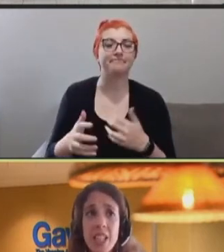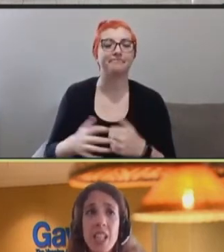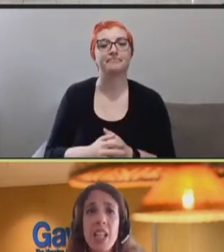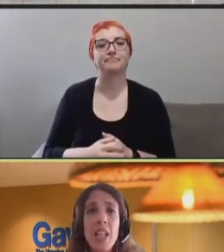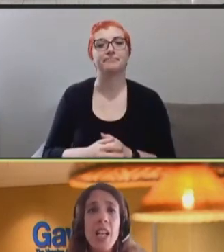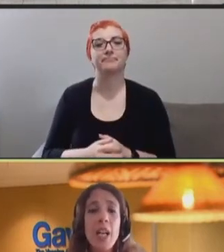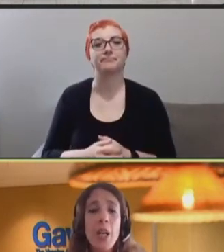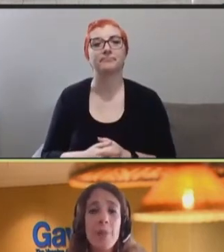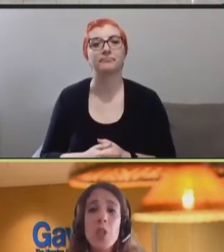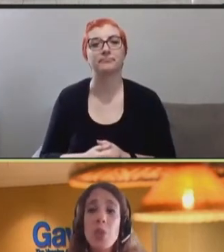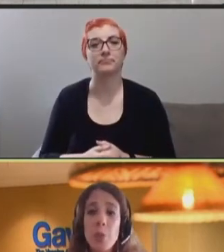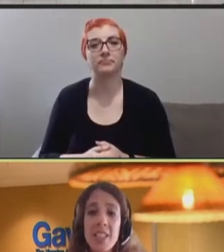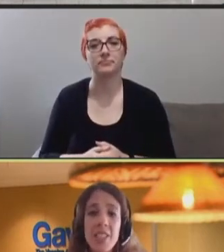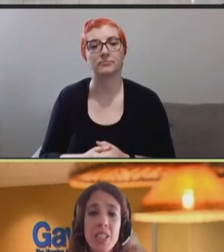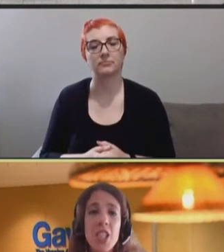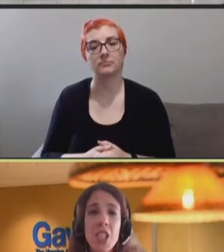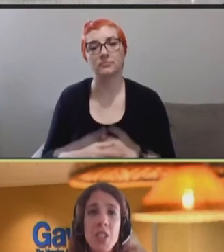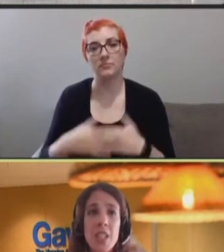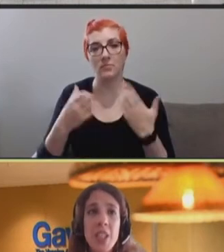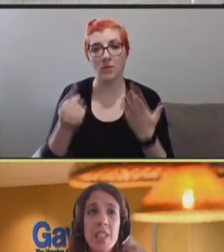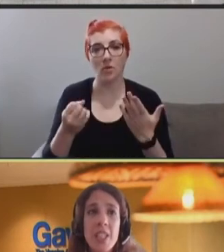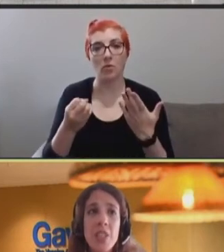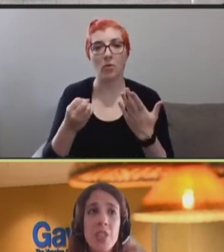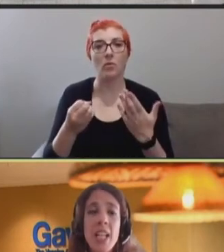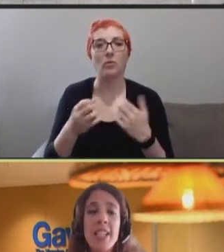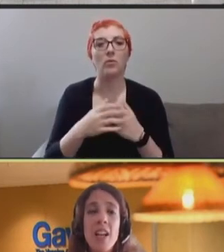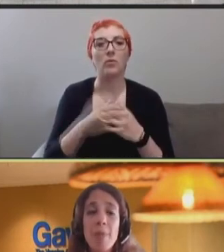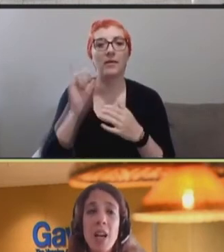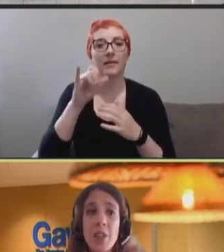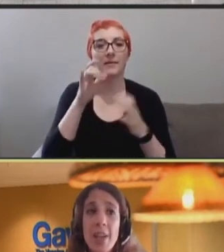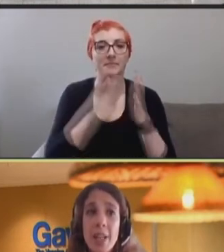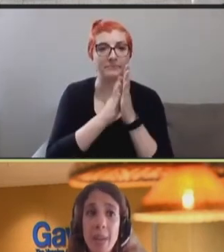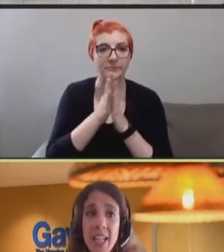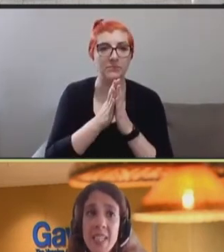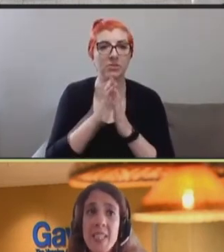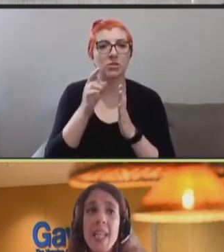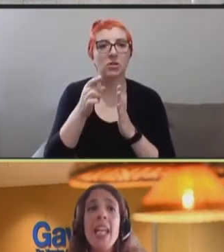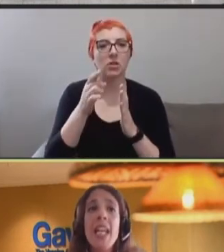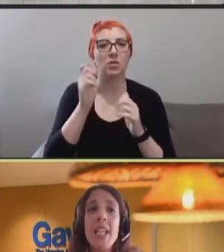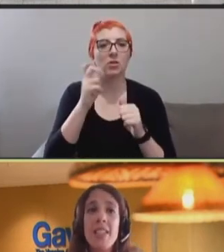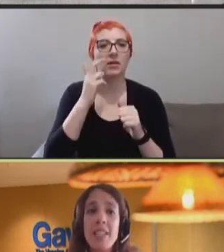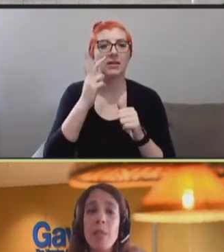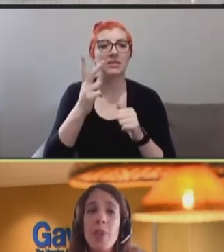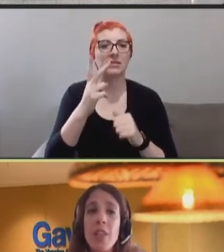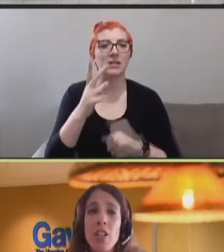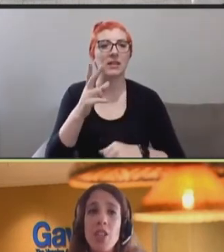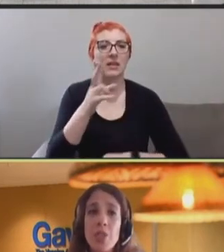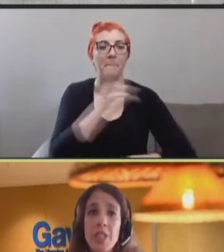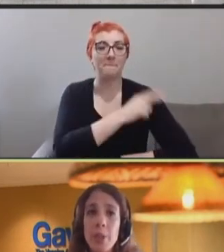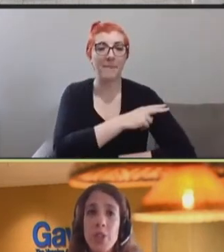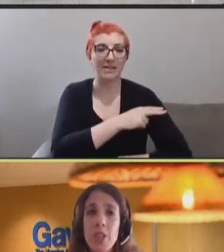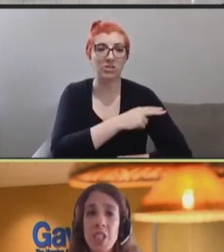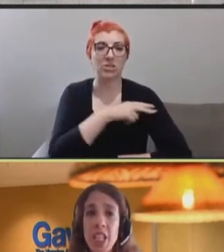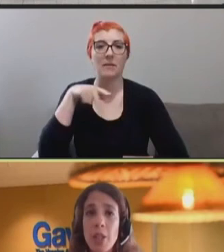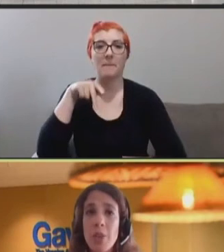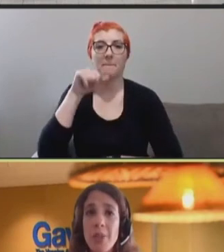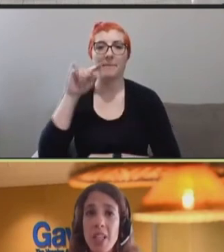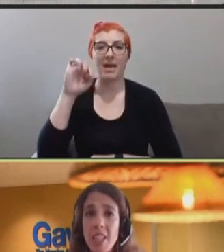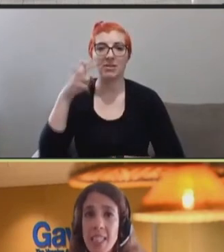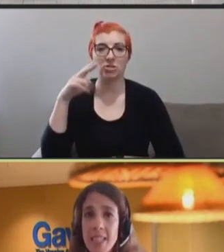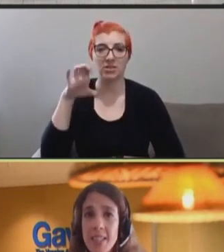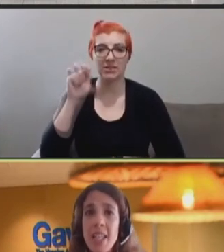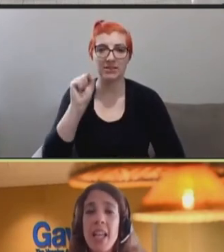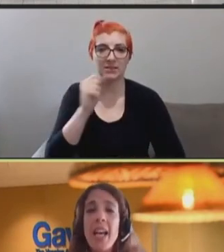security. So the prioritized innovations, as you can see on the slide, are microarray patches, heat-stable and controlled temperature chain